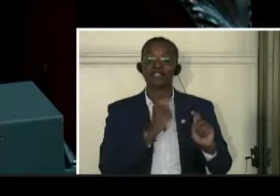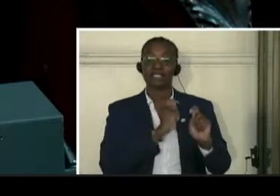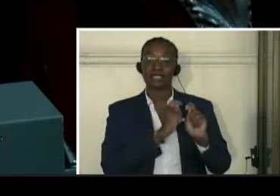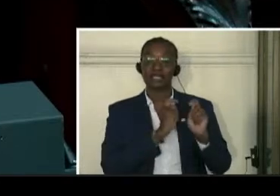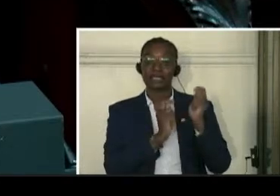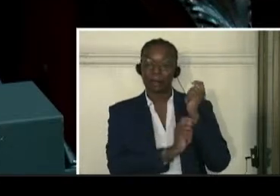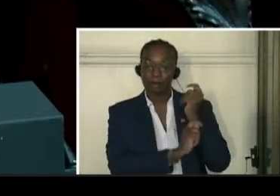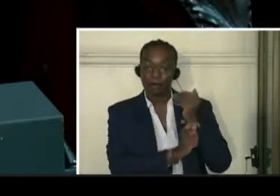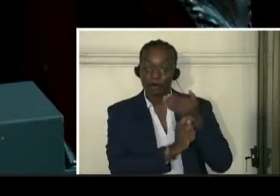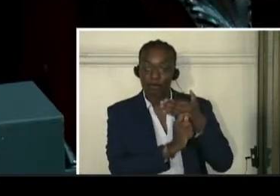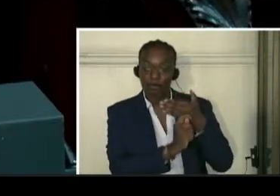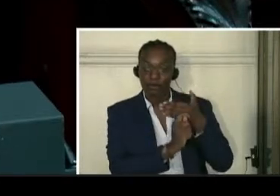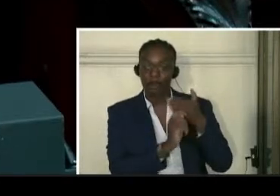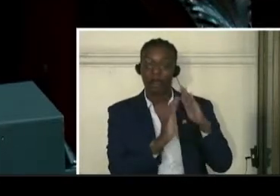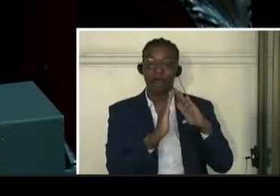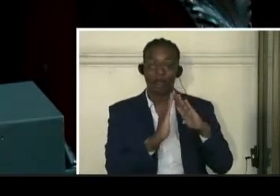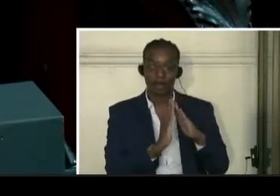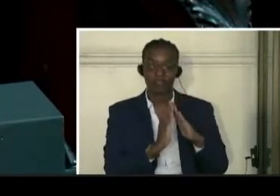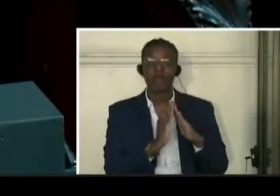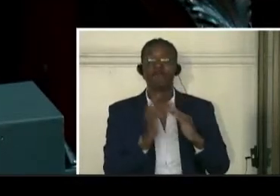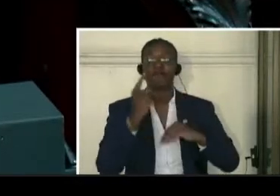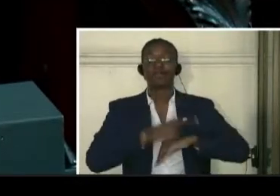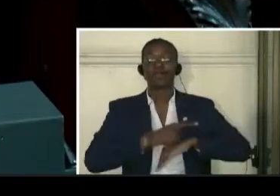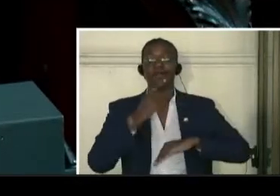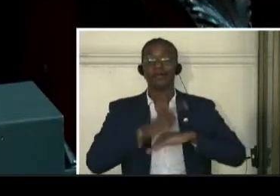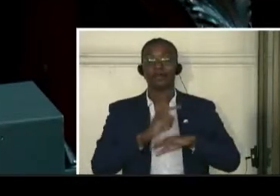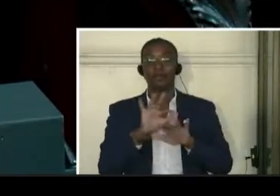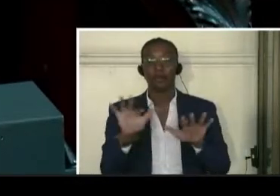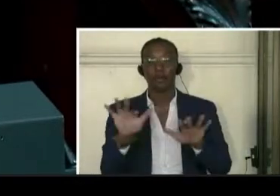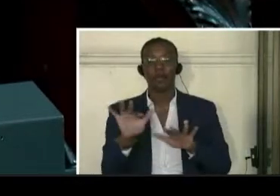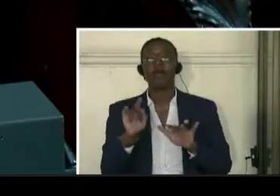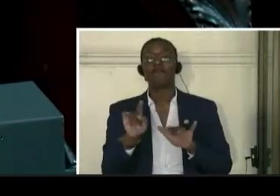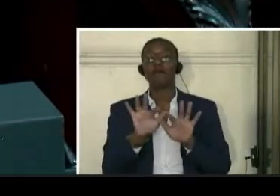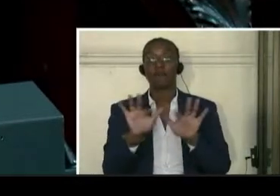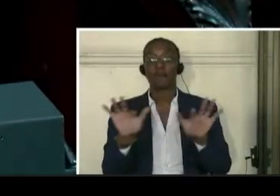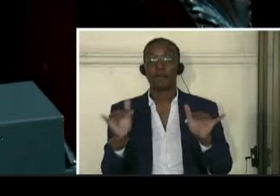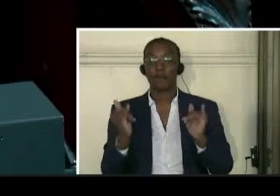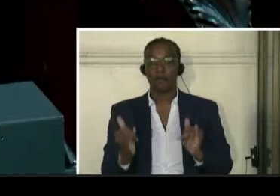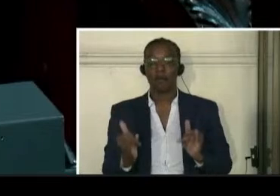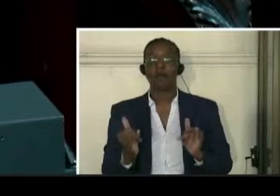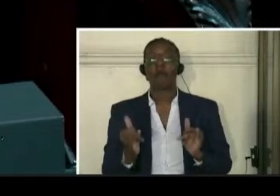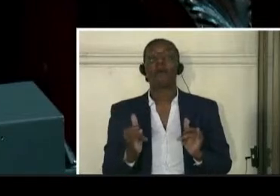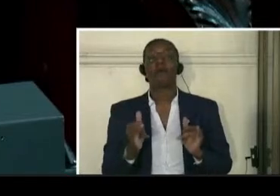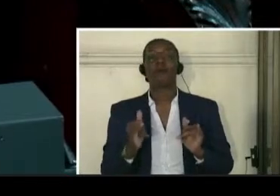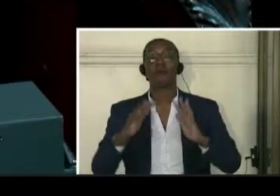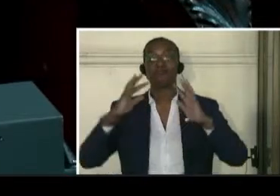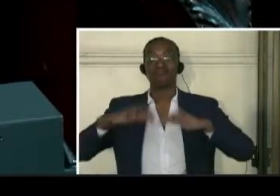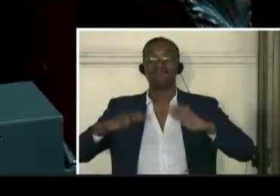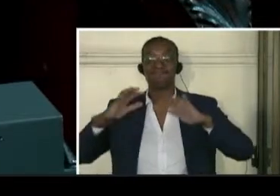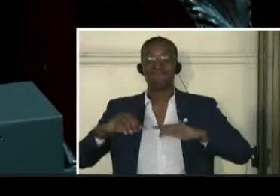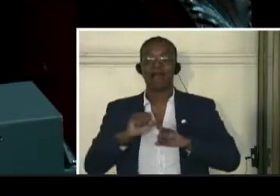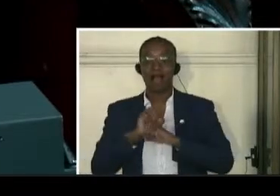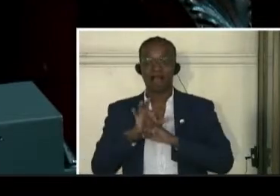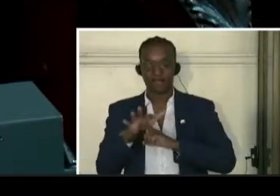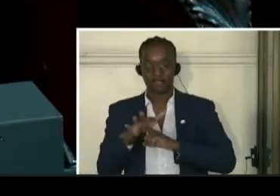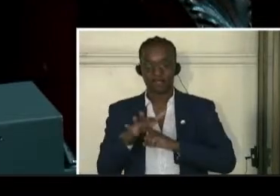and the daily provision of various kinds to the victims of the disaster in 11